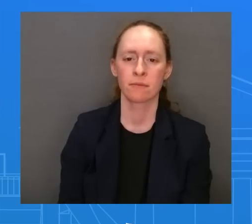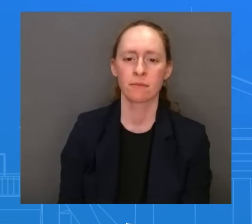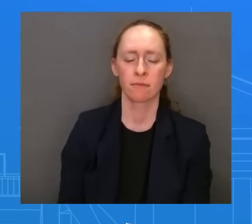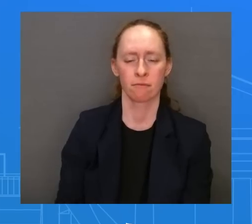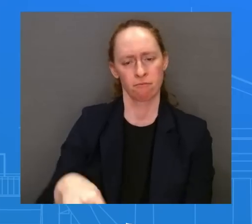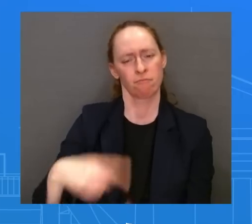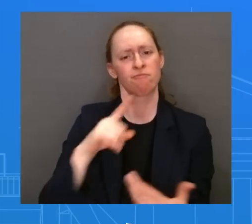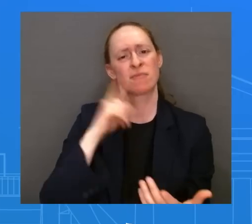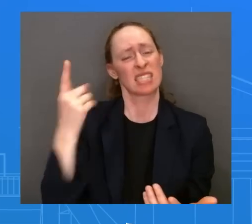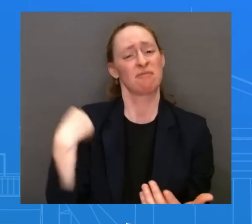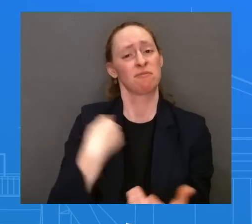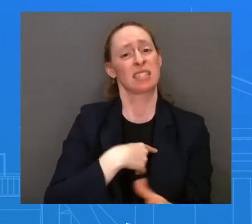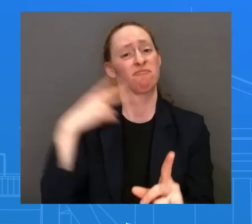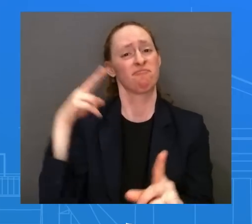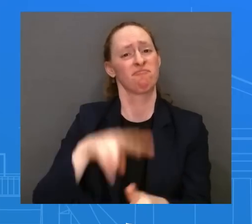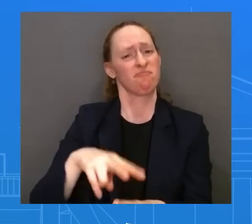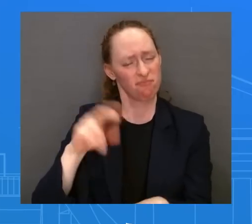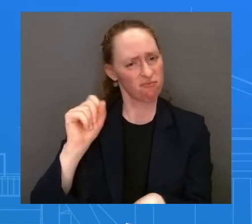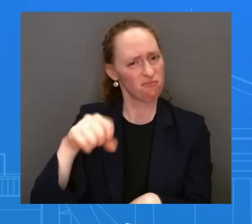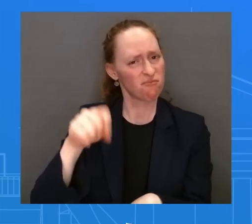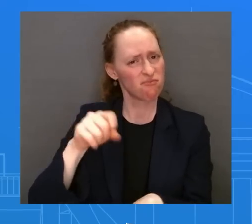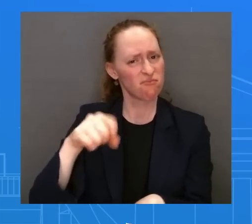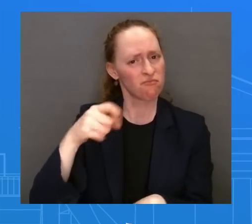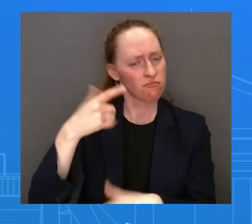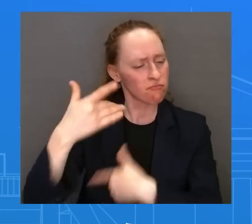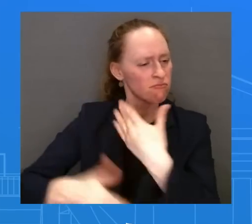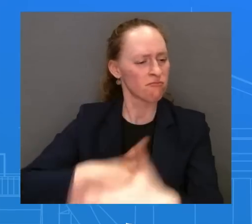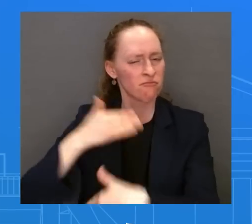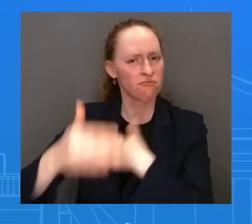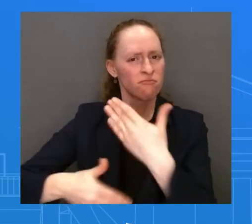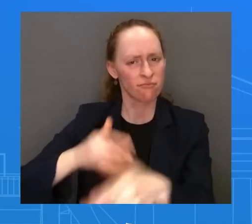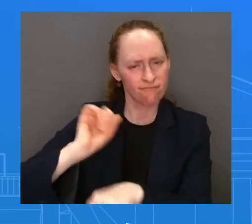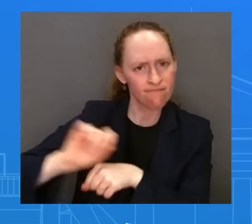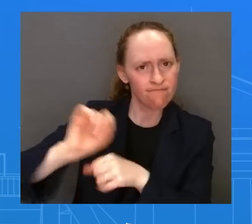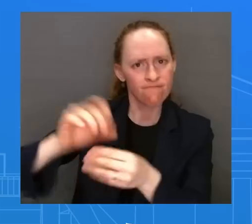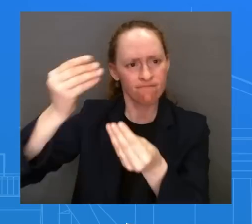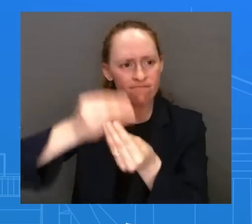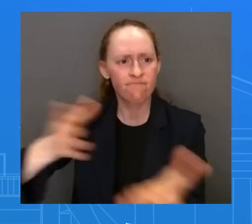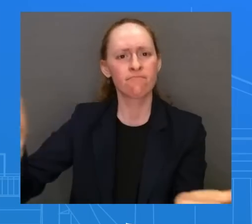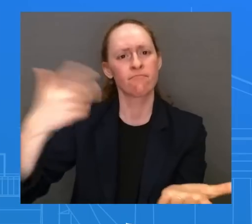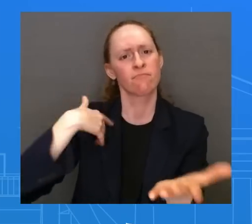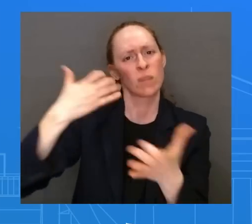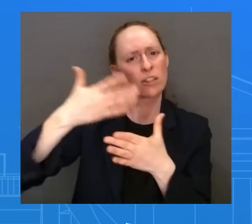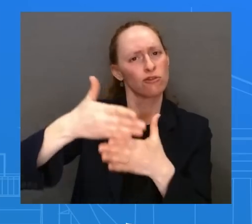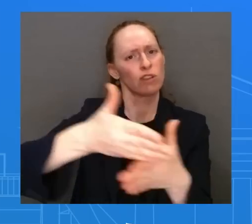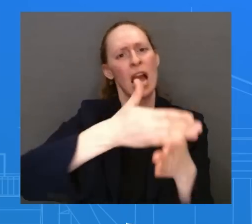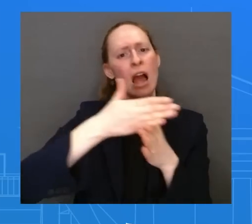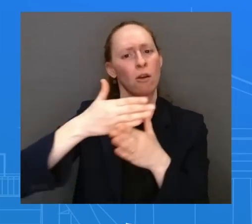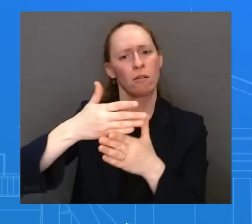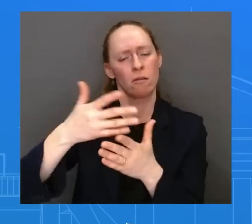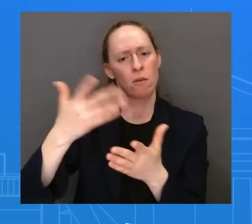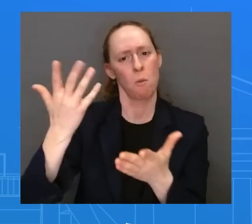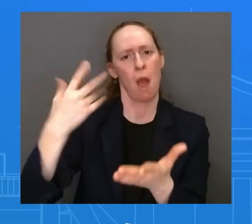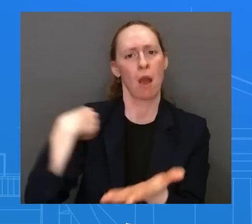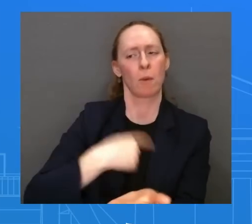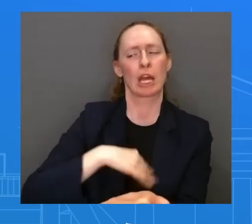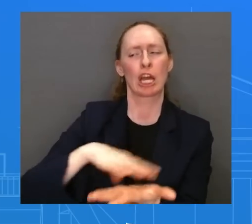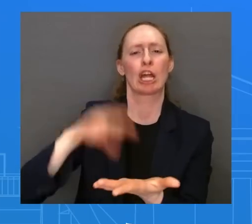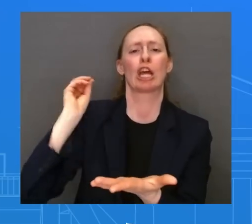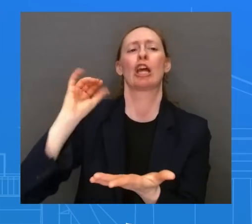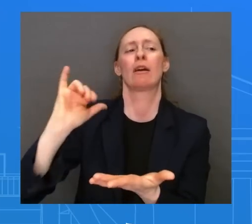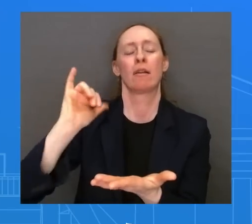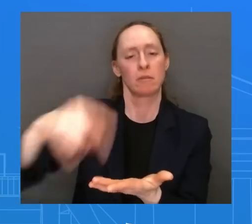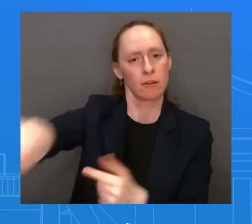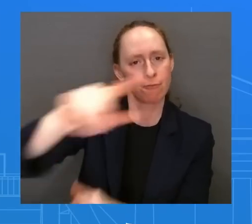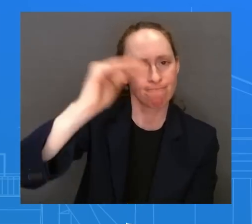and we've already started to apply those lessons the president ran a very inclusive very